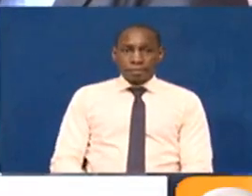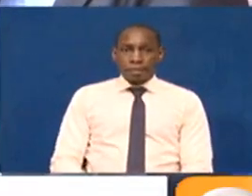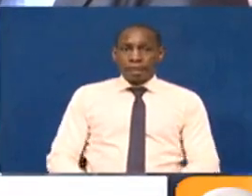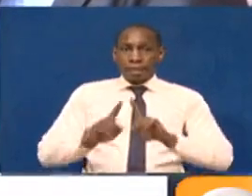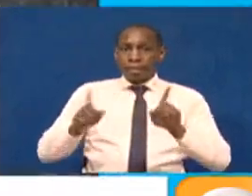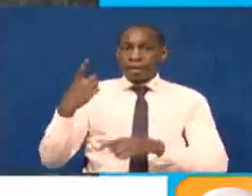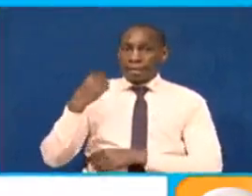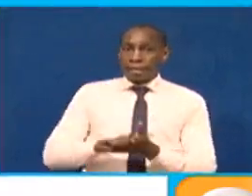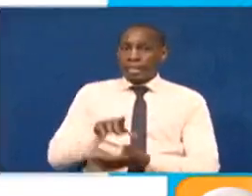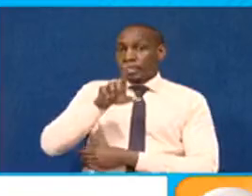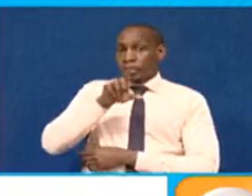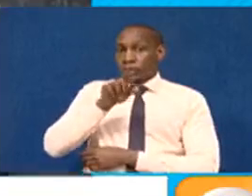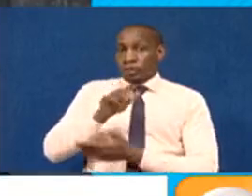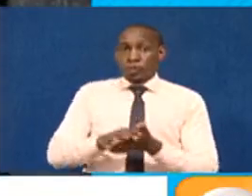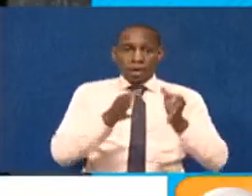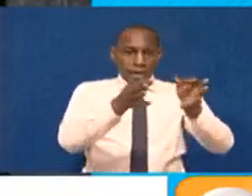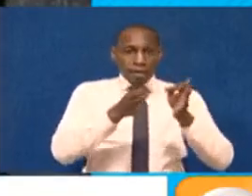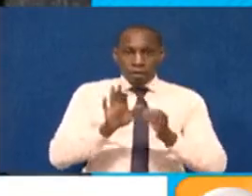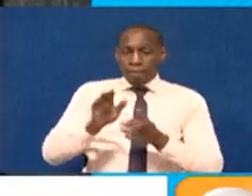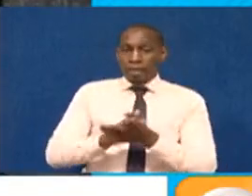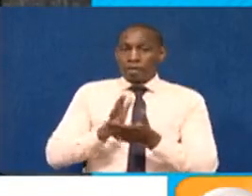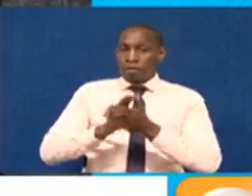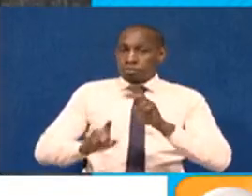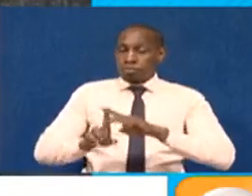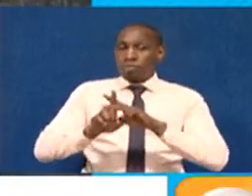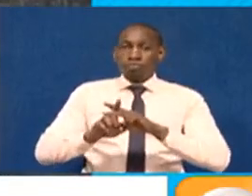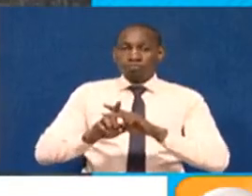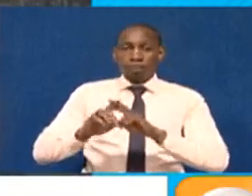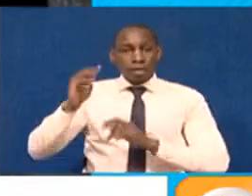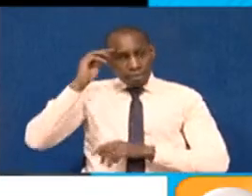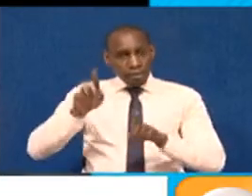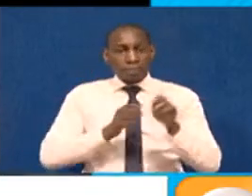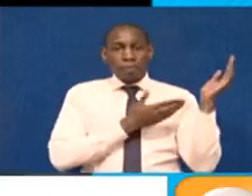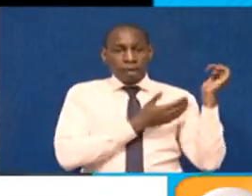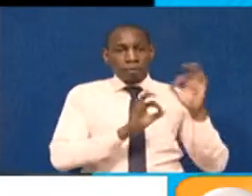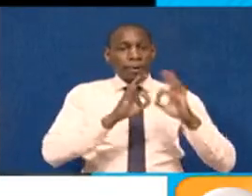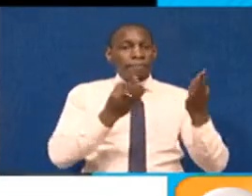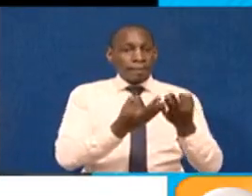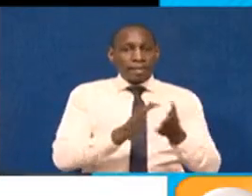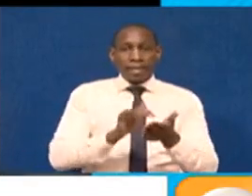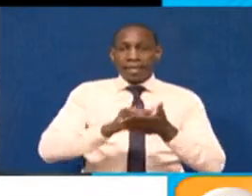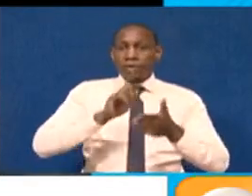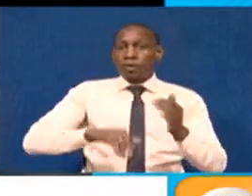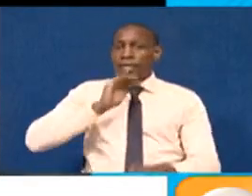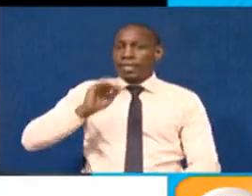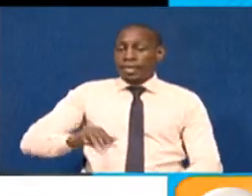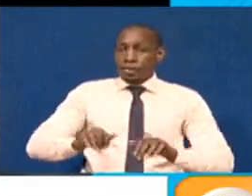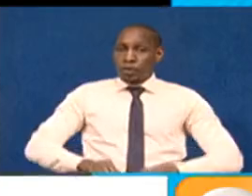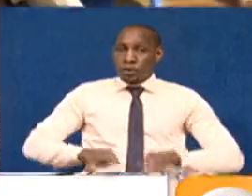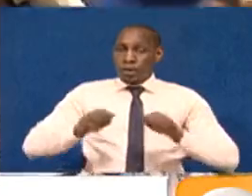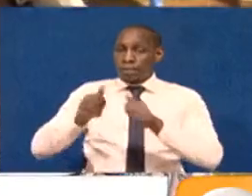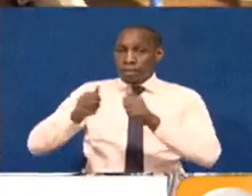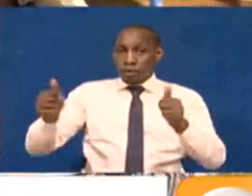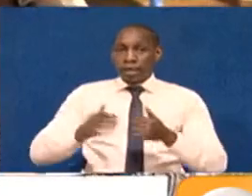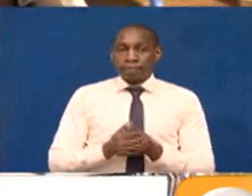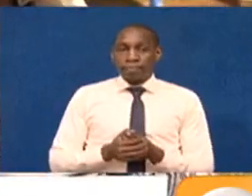But a recent tweet from Bogonko's Twitter handle rekindled the memories and hopes for this family that their son is alive and